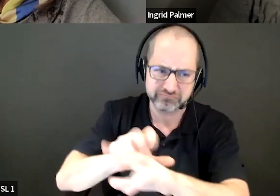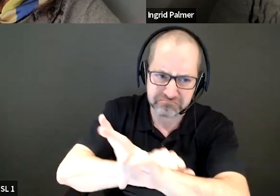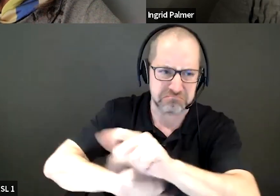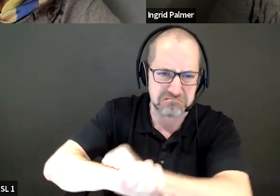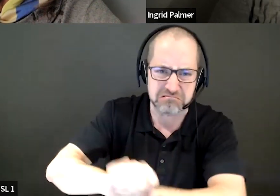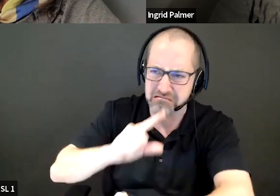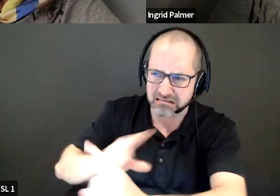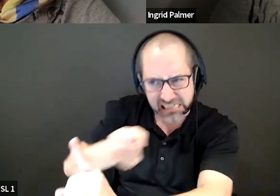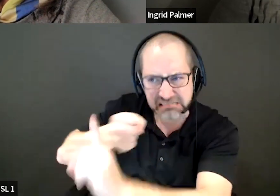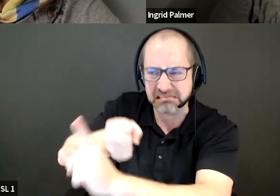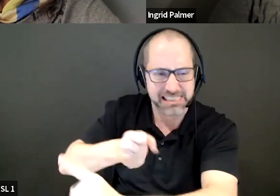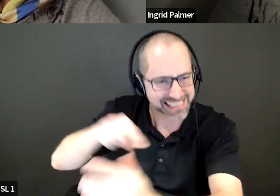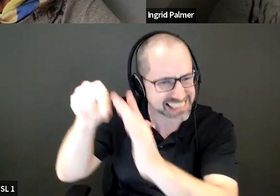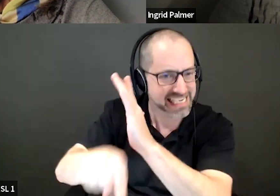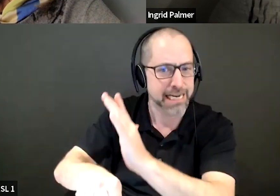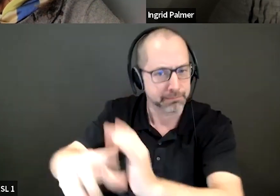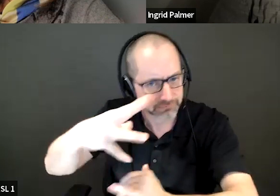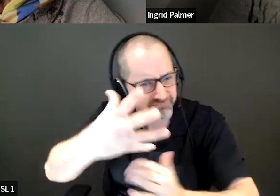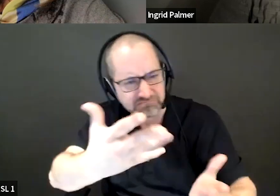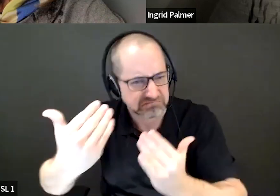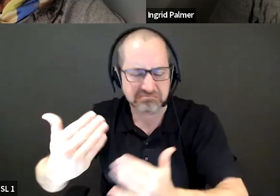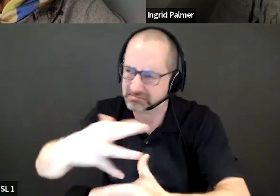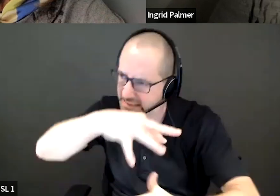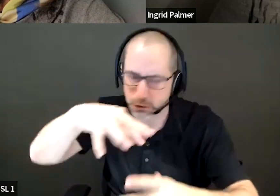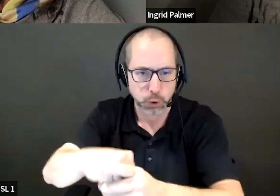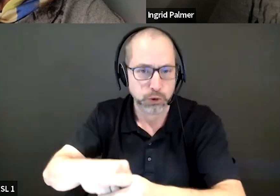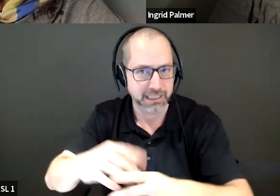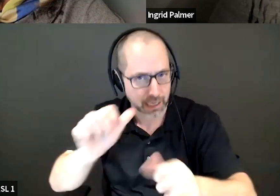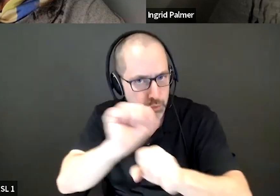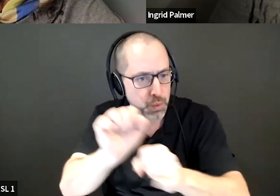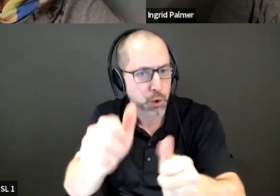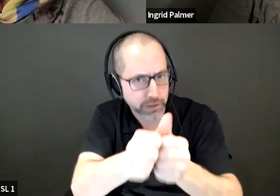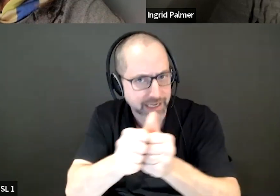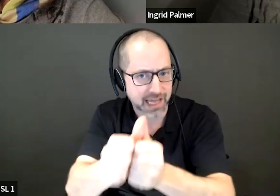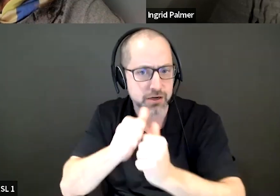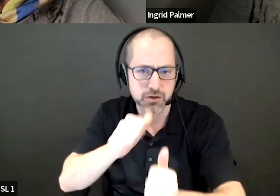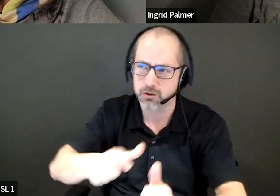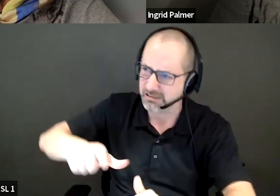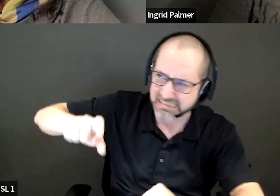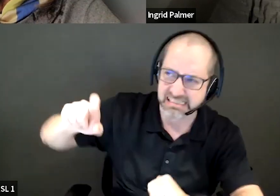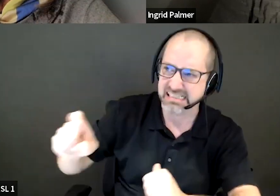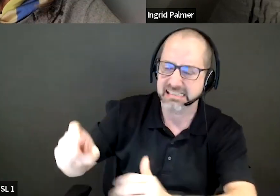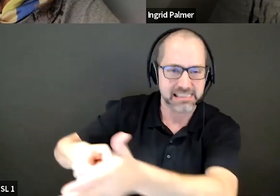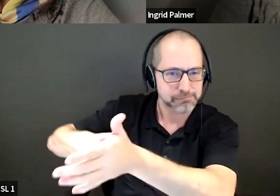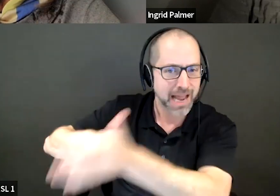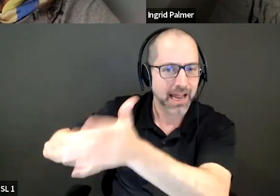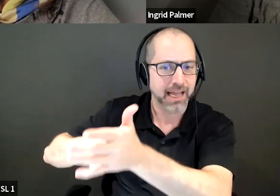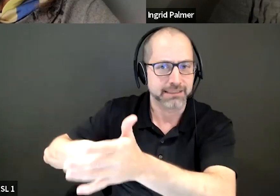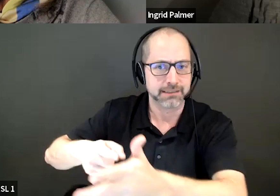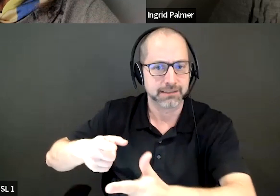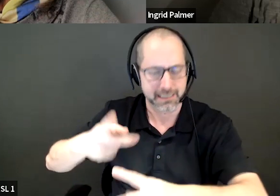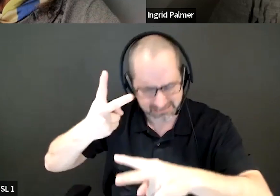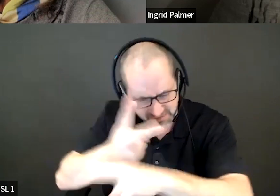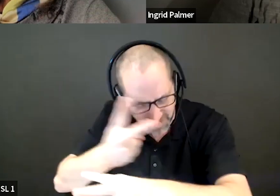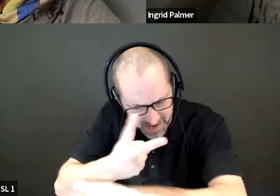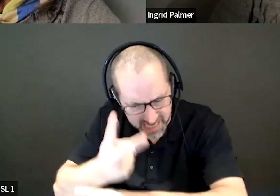deep inclusion way, working together to demand, devise, and play